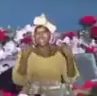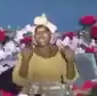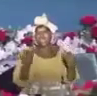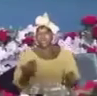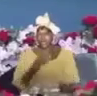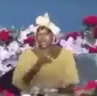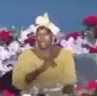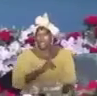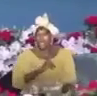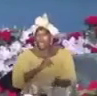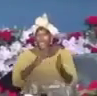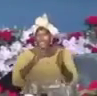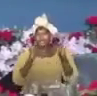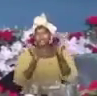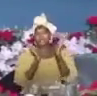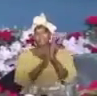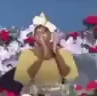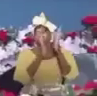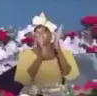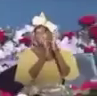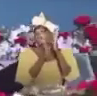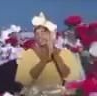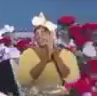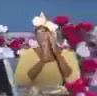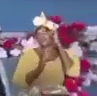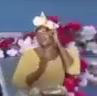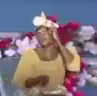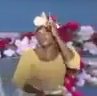and I will ever praise you.